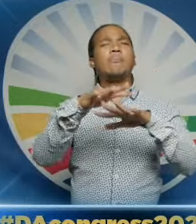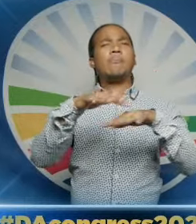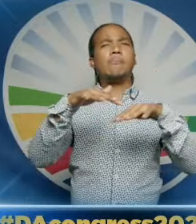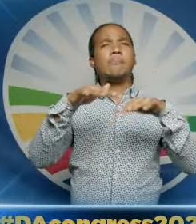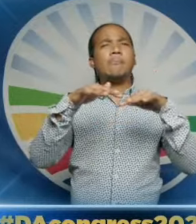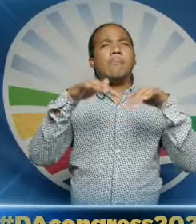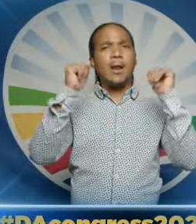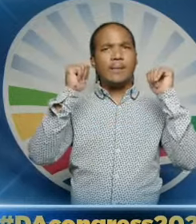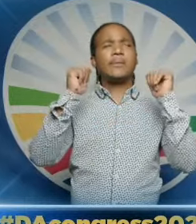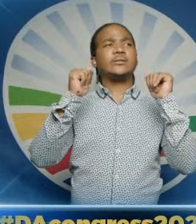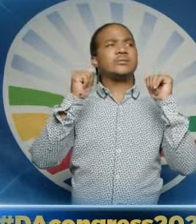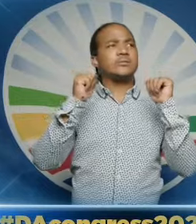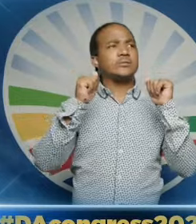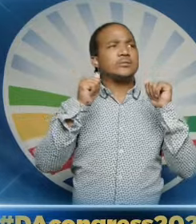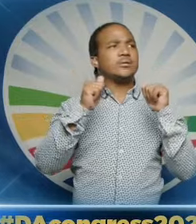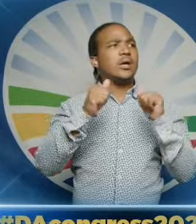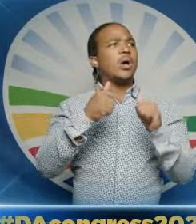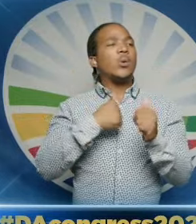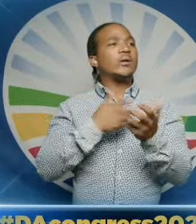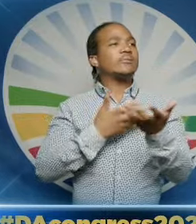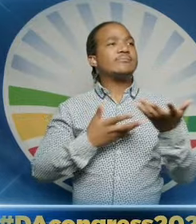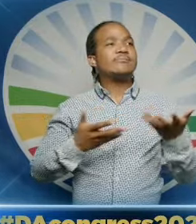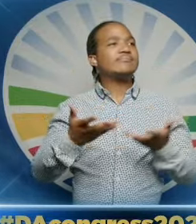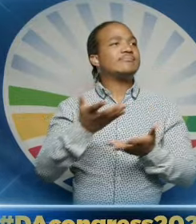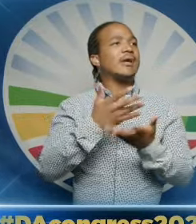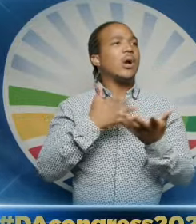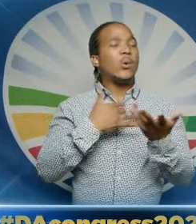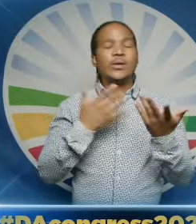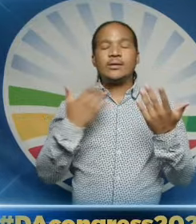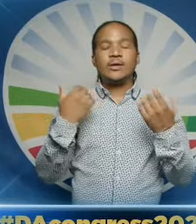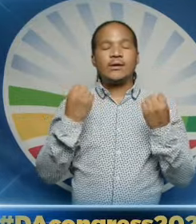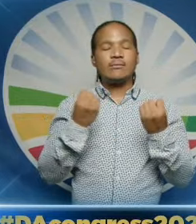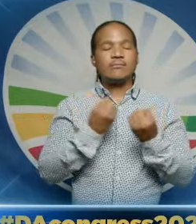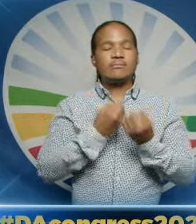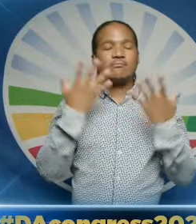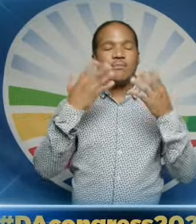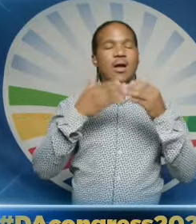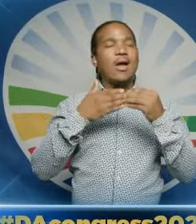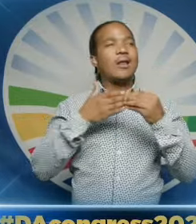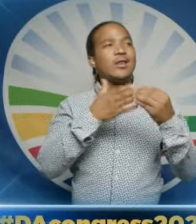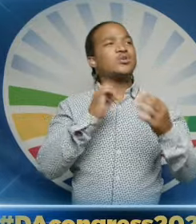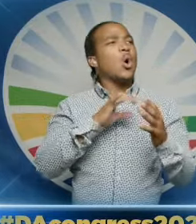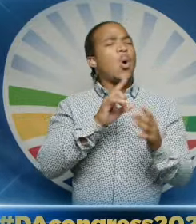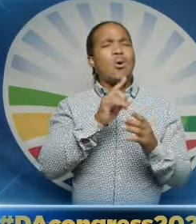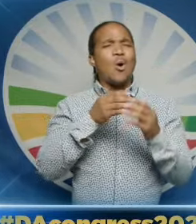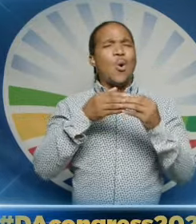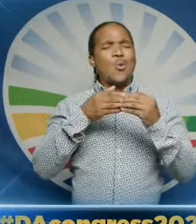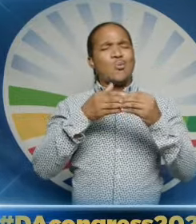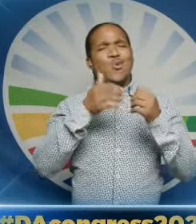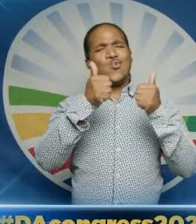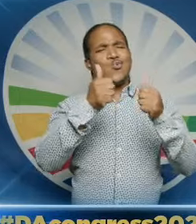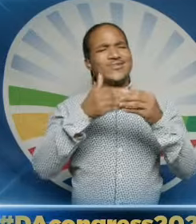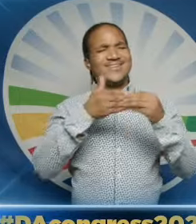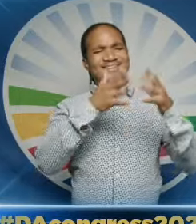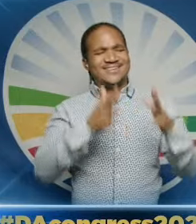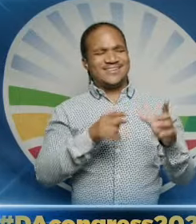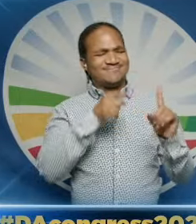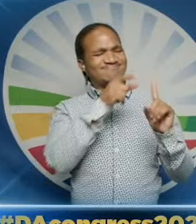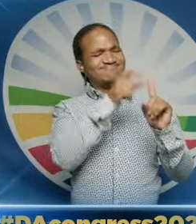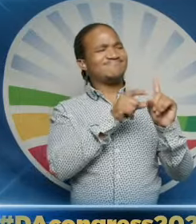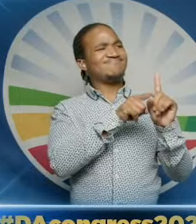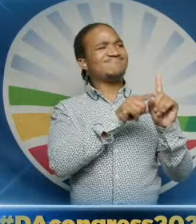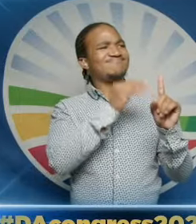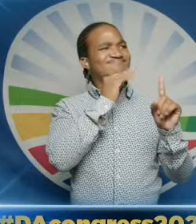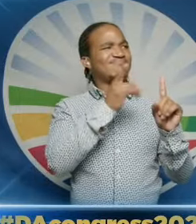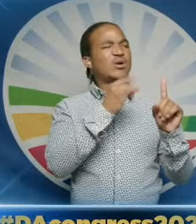Kabelo, we've been blessed with so many leaders. But what makes a good leader? It will be remiss of me to